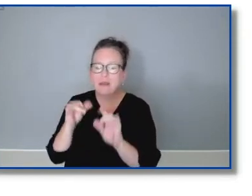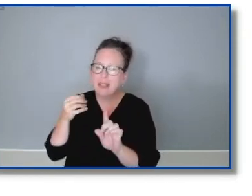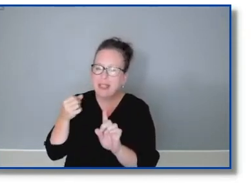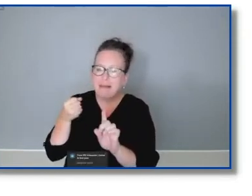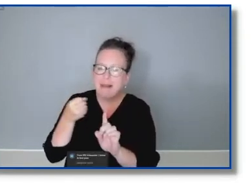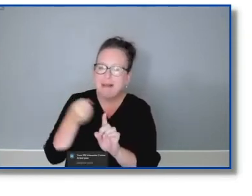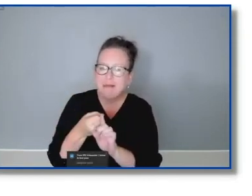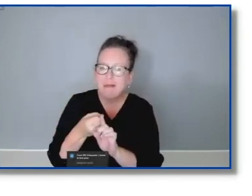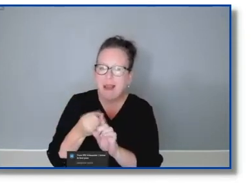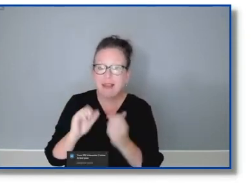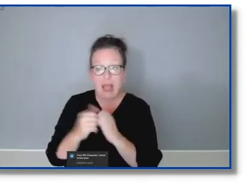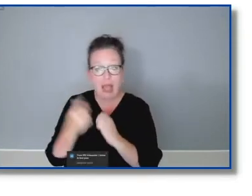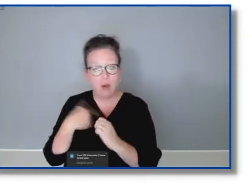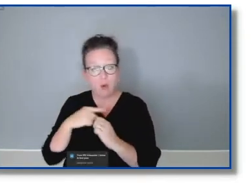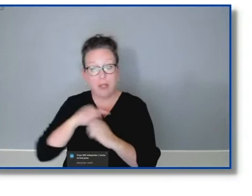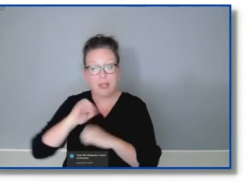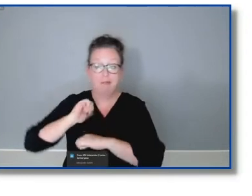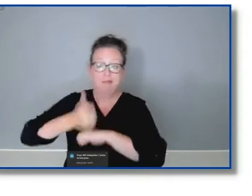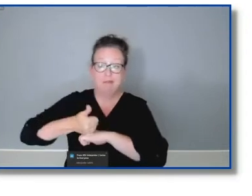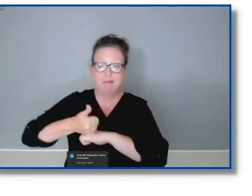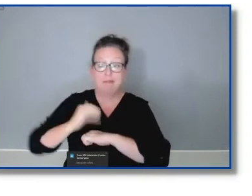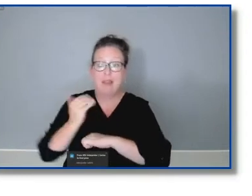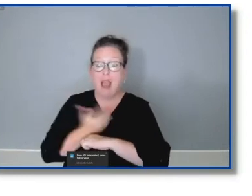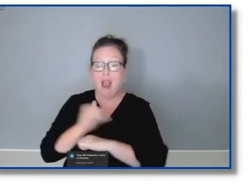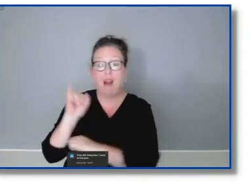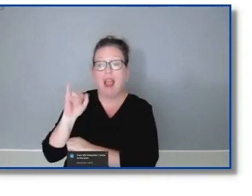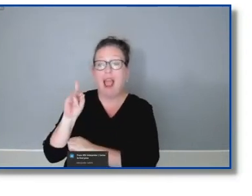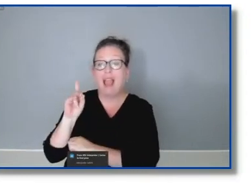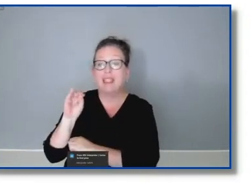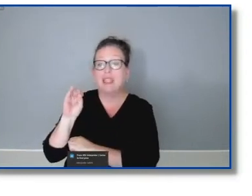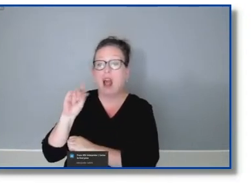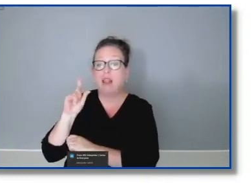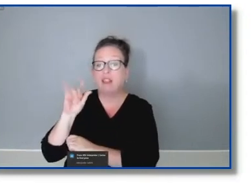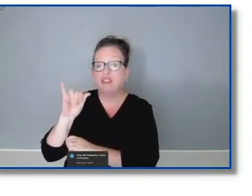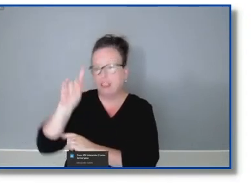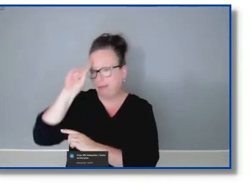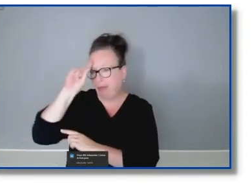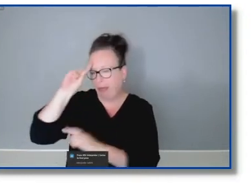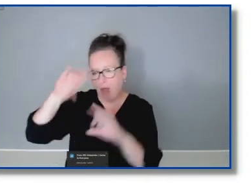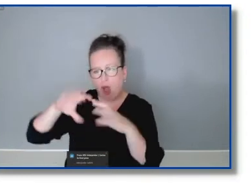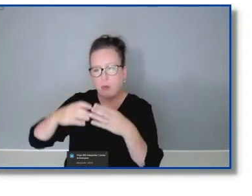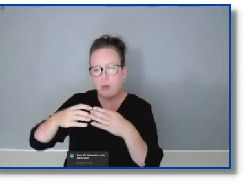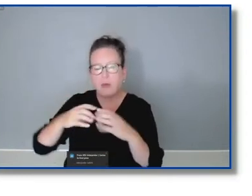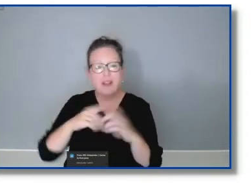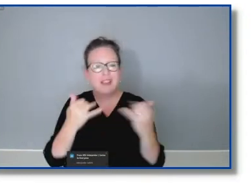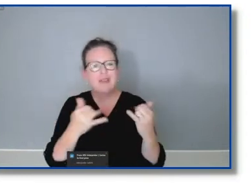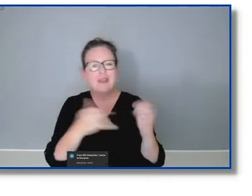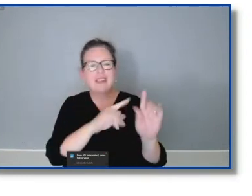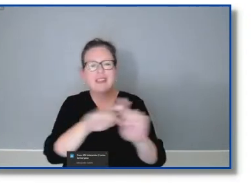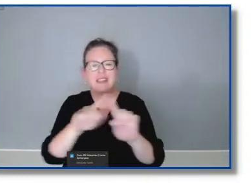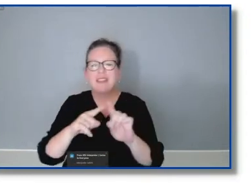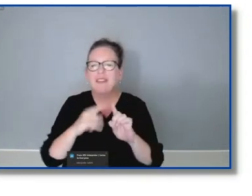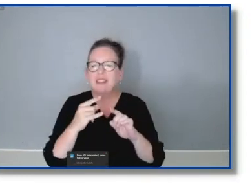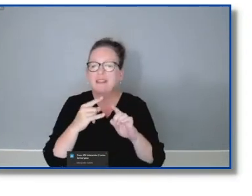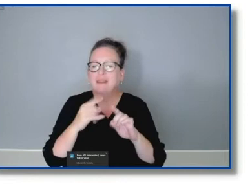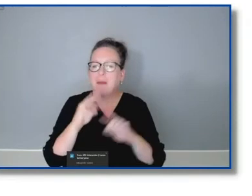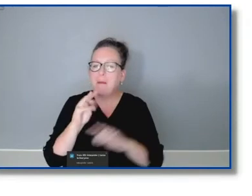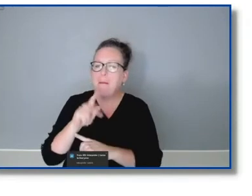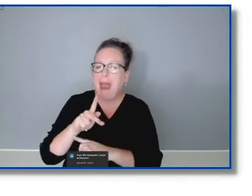ideologies. And so this is a series of maps of phantom islands where I was looking